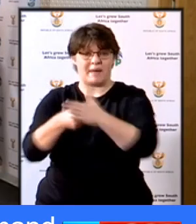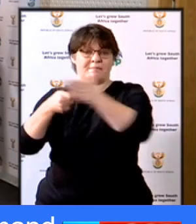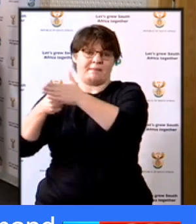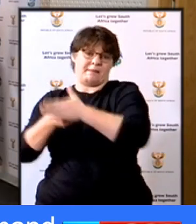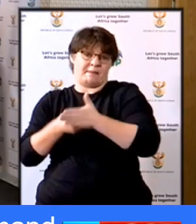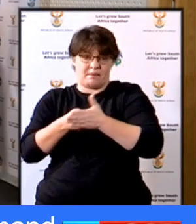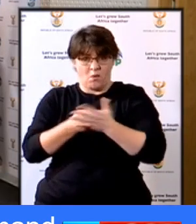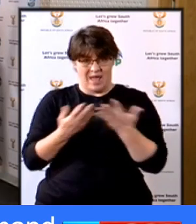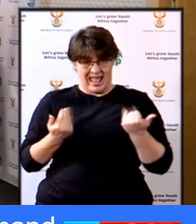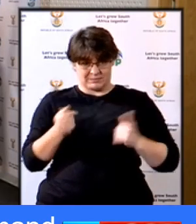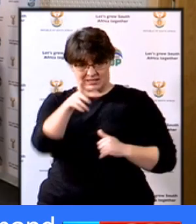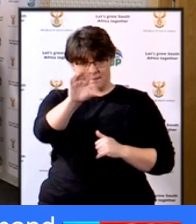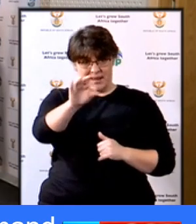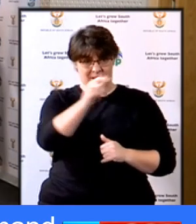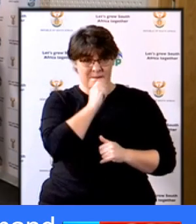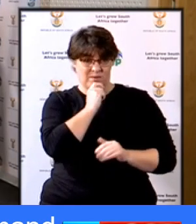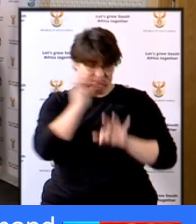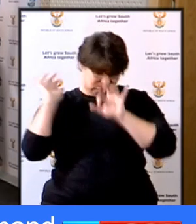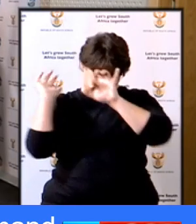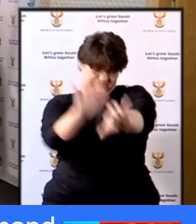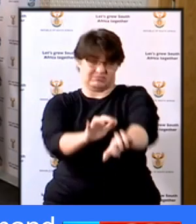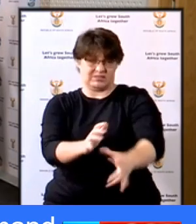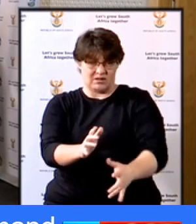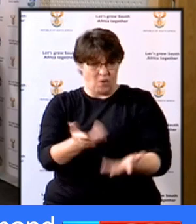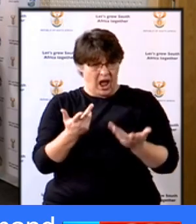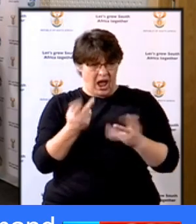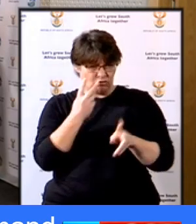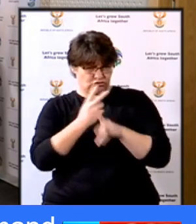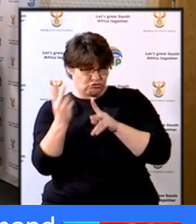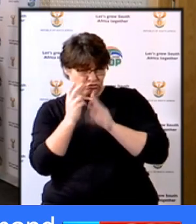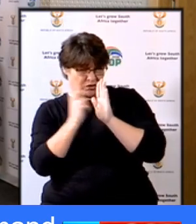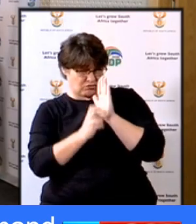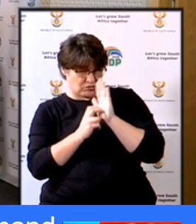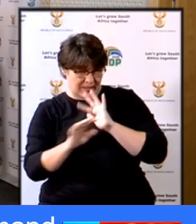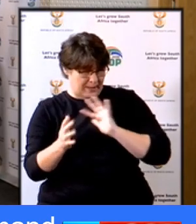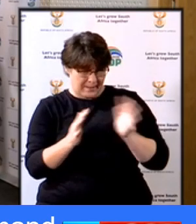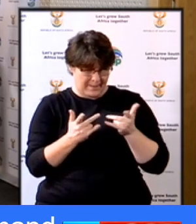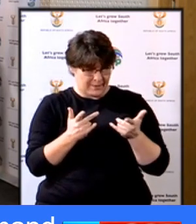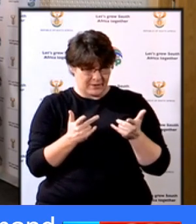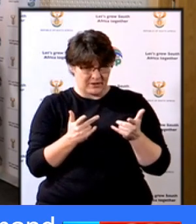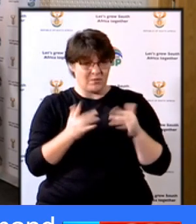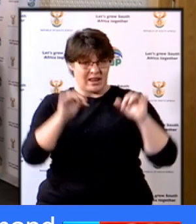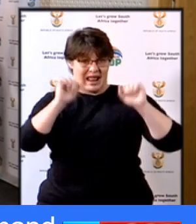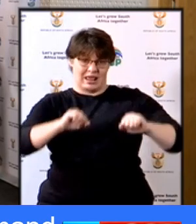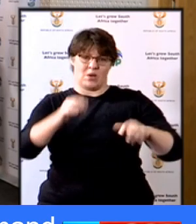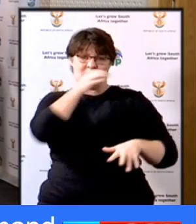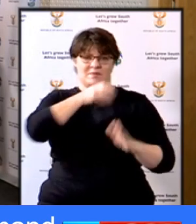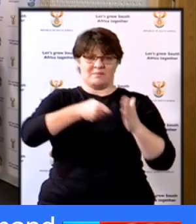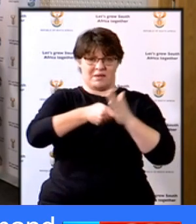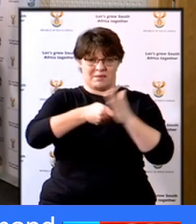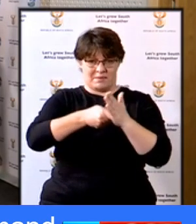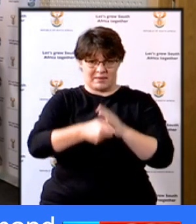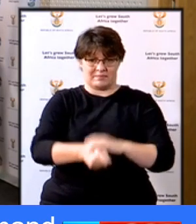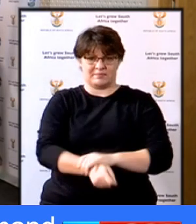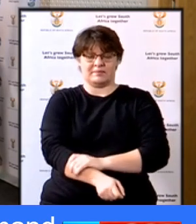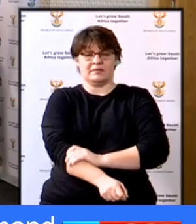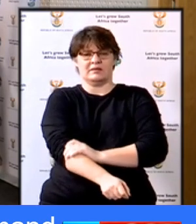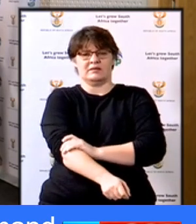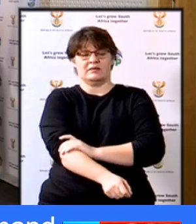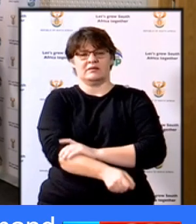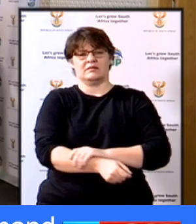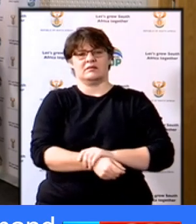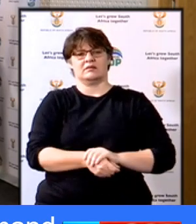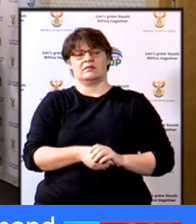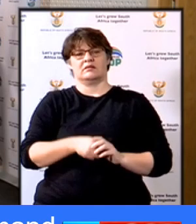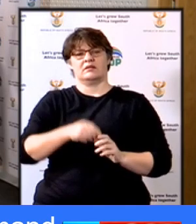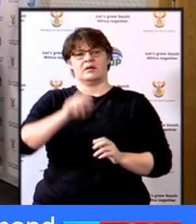is expected on Monday morning, when the sale of alcohol will be allowed again. Mike Cohen